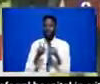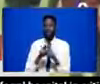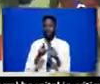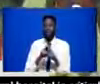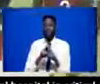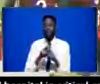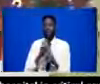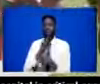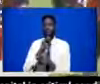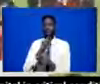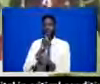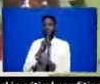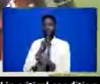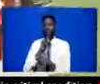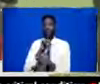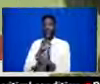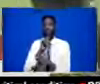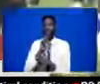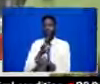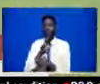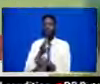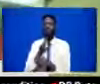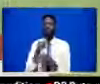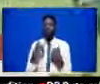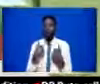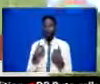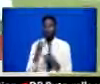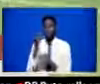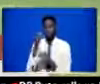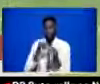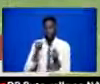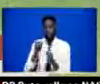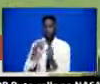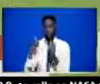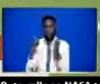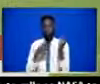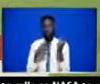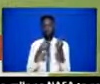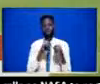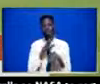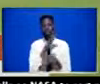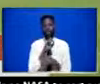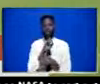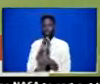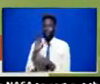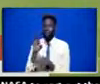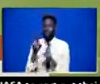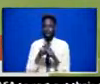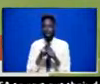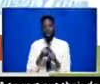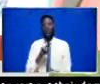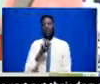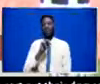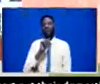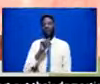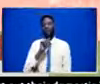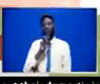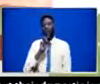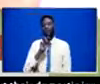with Kenya having thrashed Senegal 50-3 and the visitors seeing off Namibia 21-18.